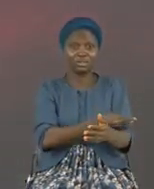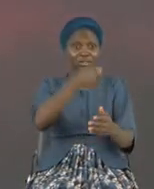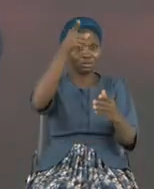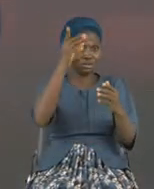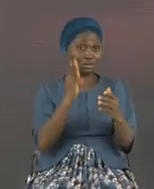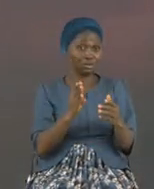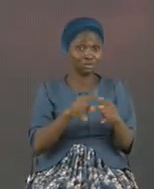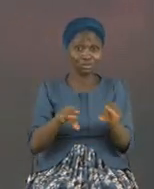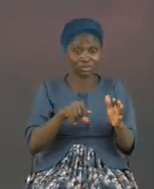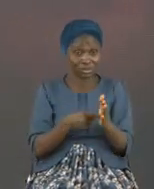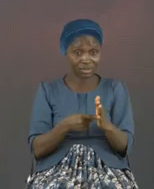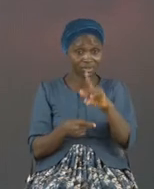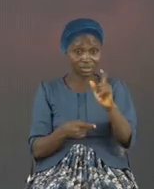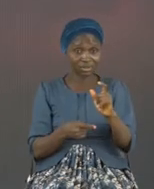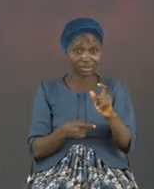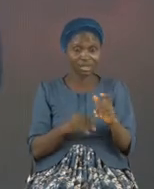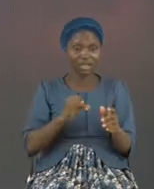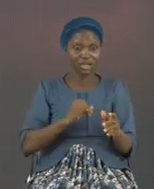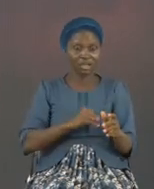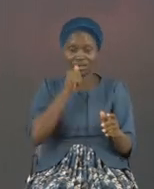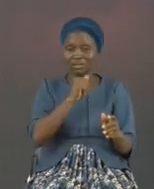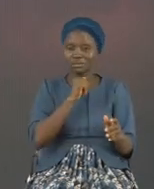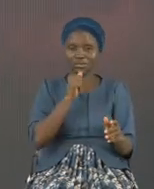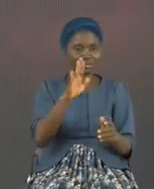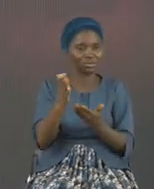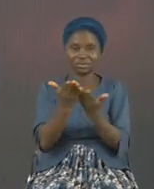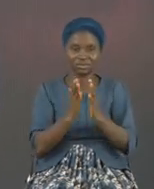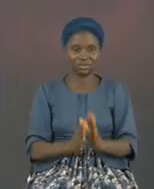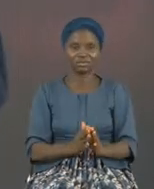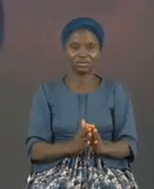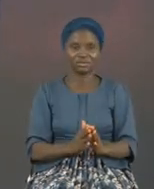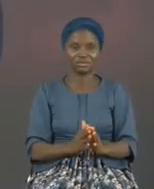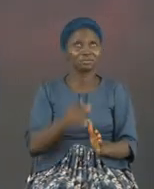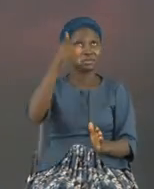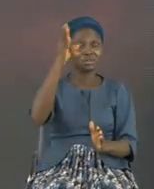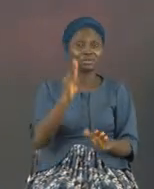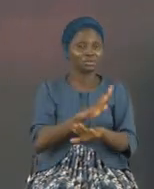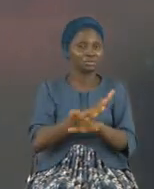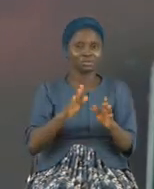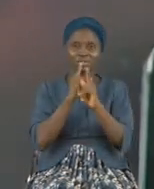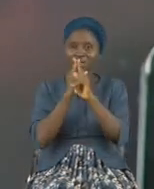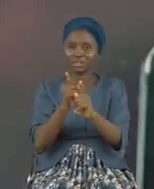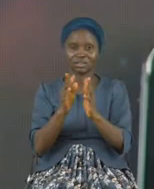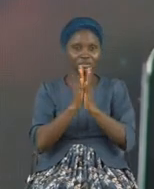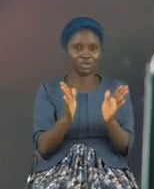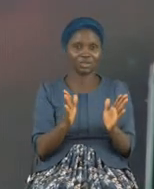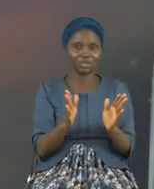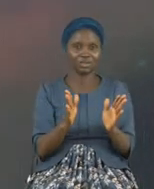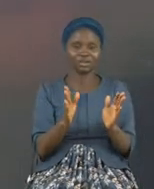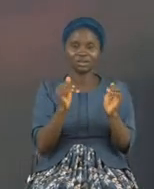not going to be your errand boy. He doesn't answer prayer when transgressions are like